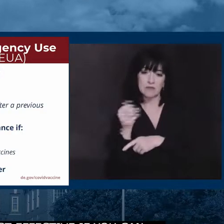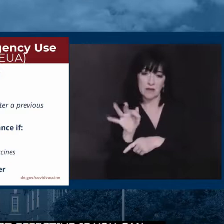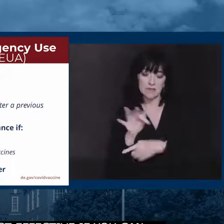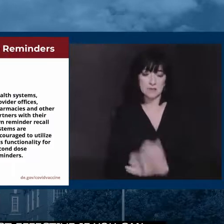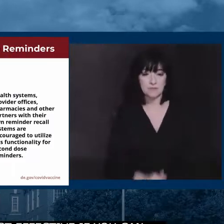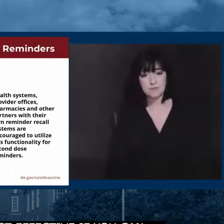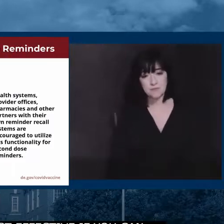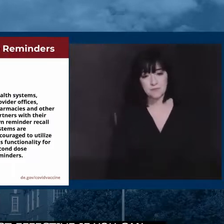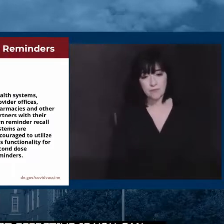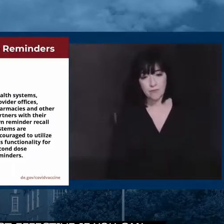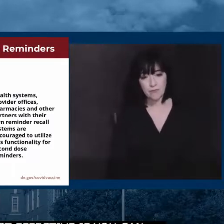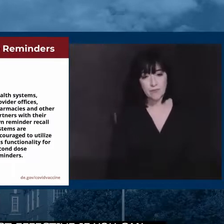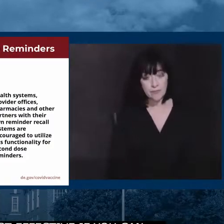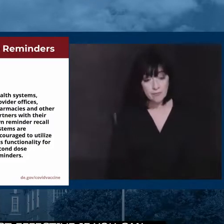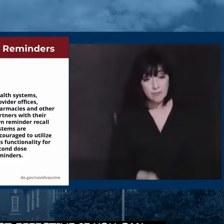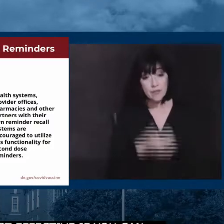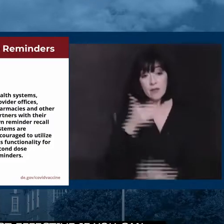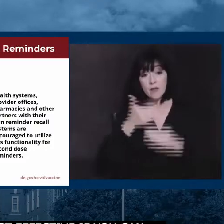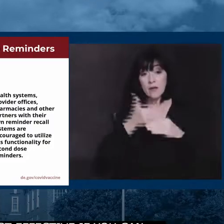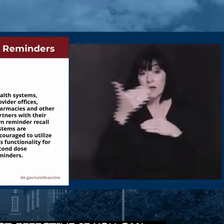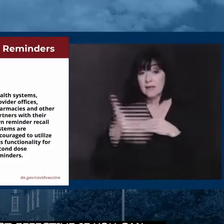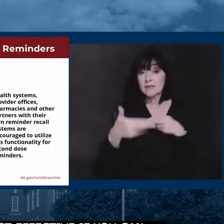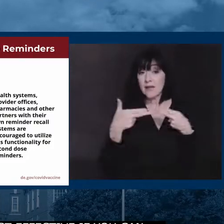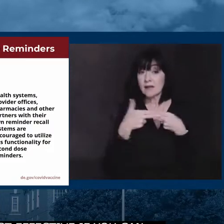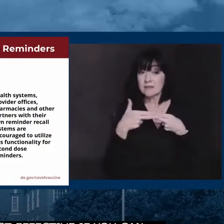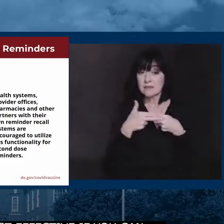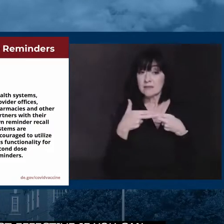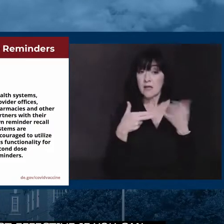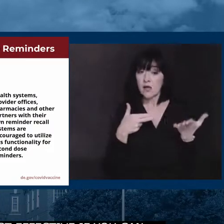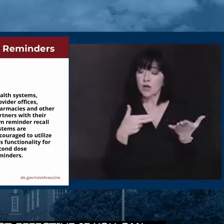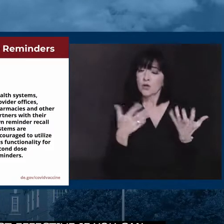So on the next slide, I want to just